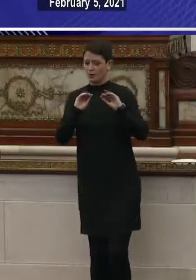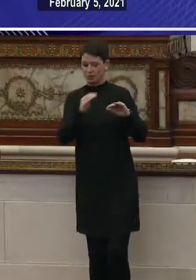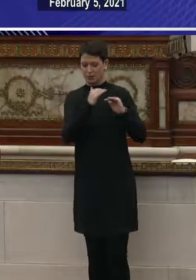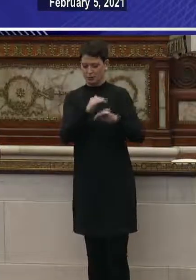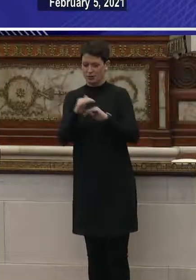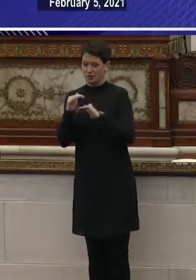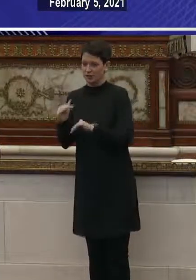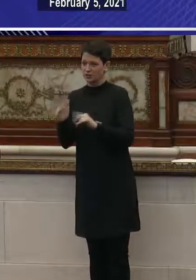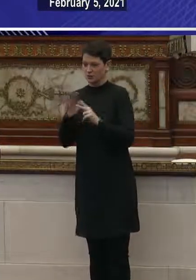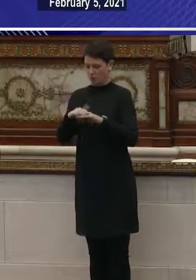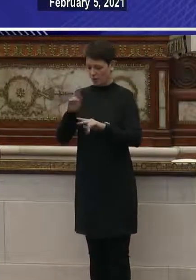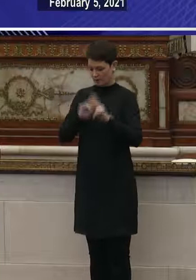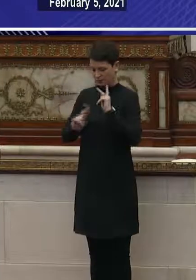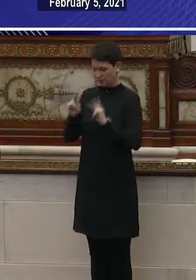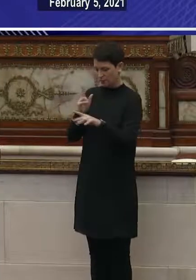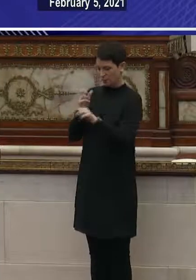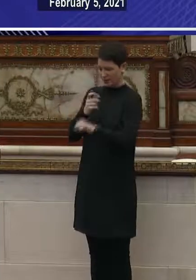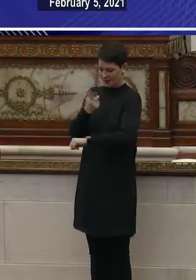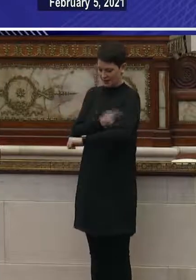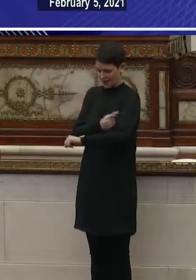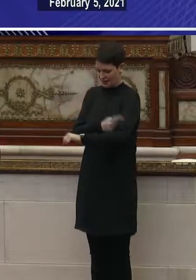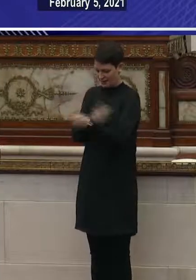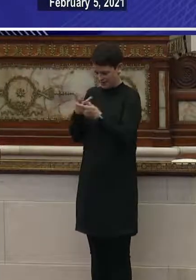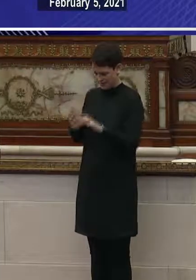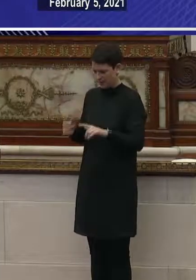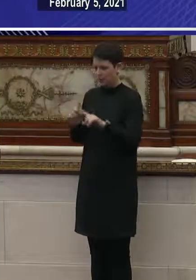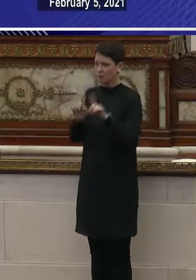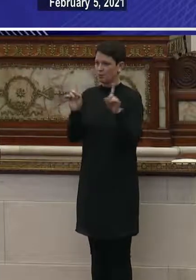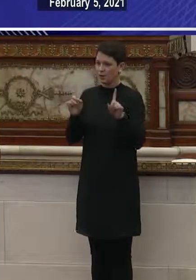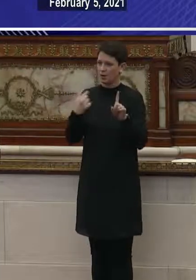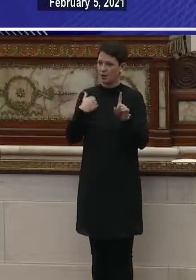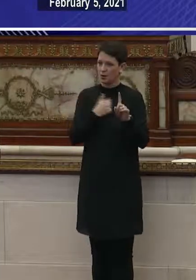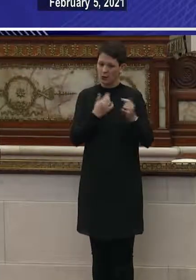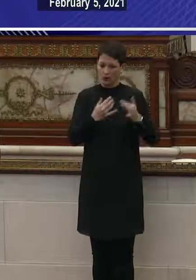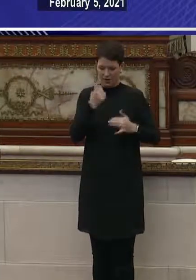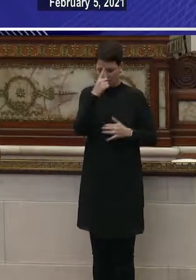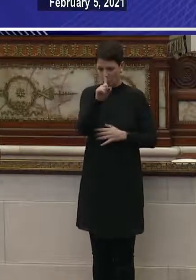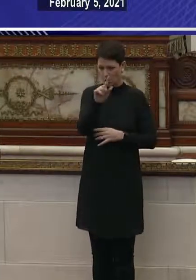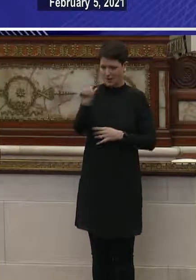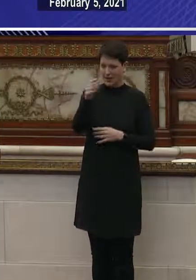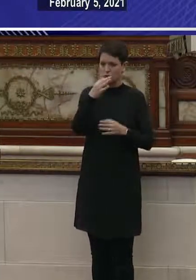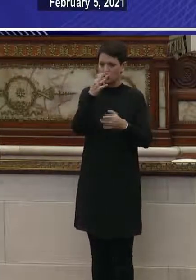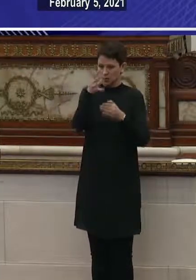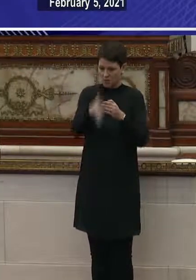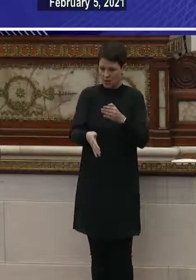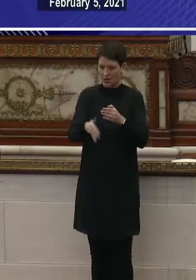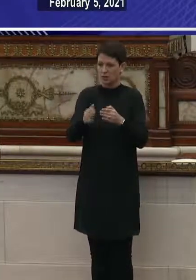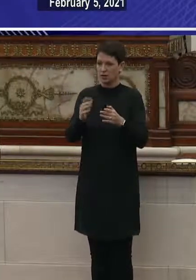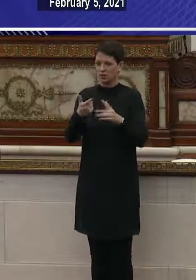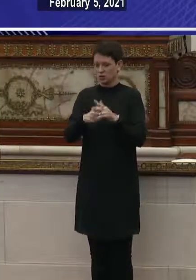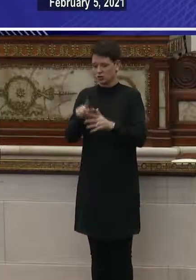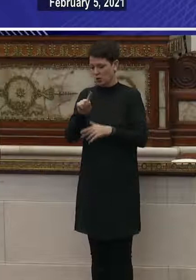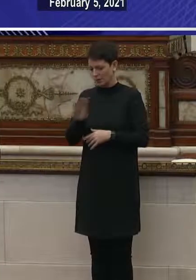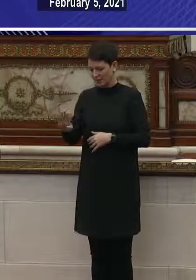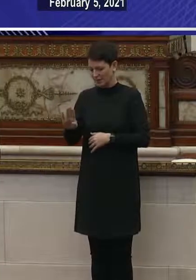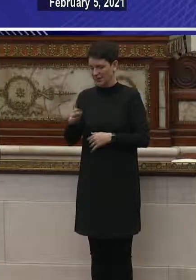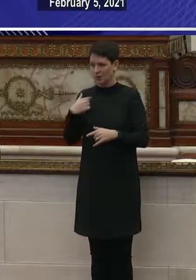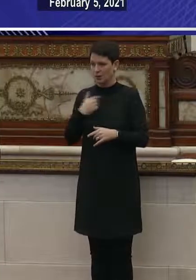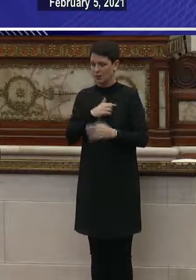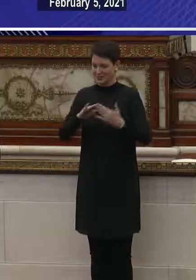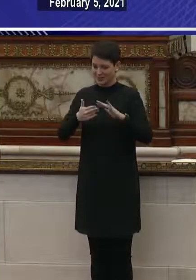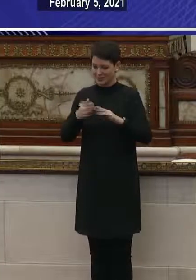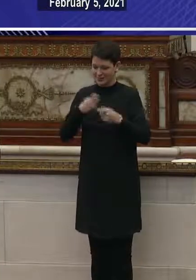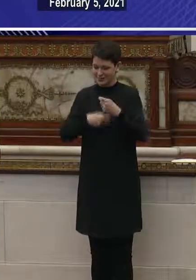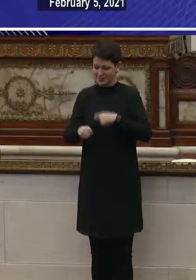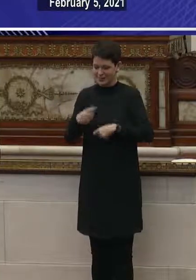on people being able to get vaccinated, whereas we're waiting for 1A to get done to start 1B, and then we as a city, instead